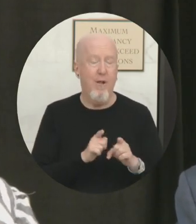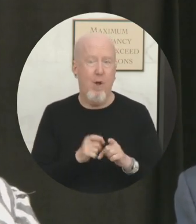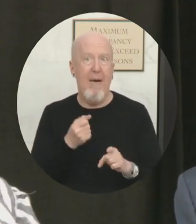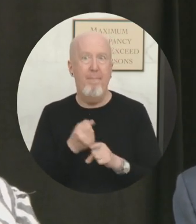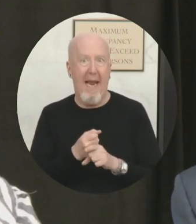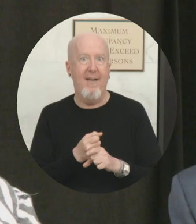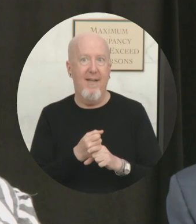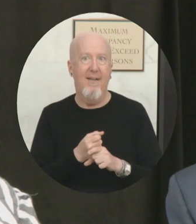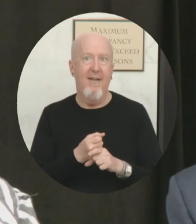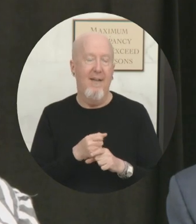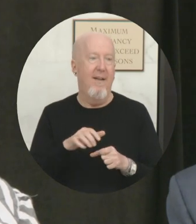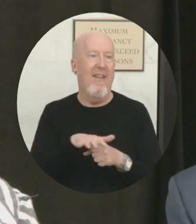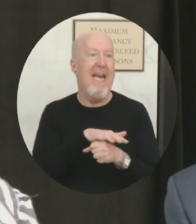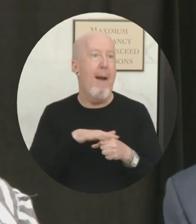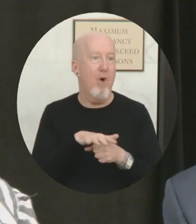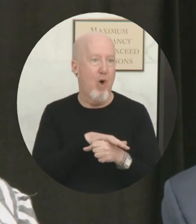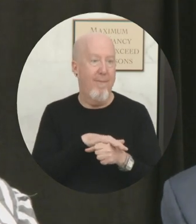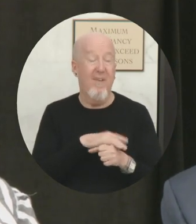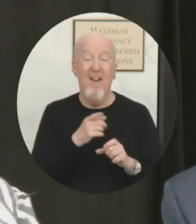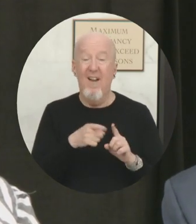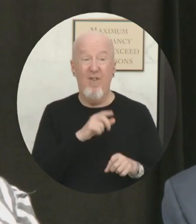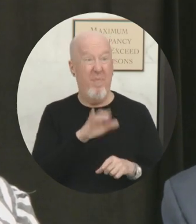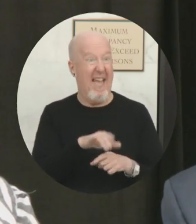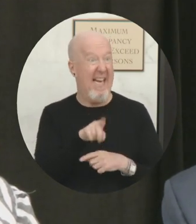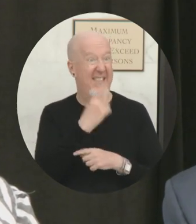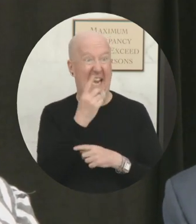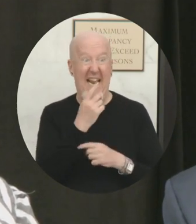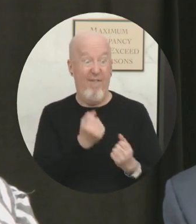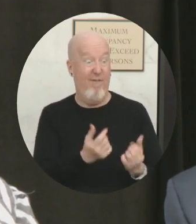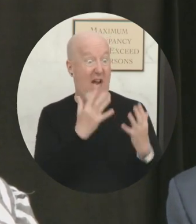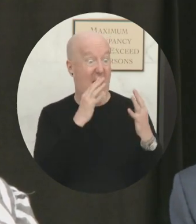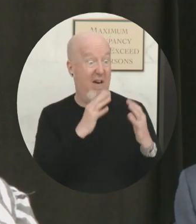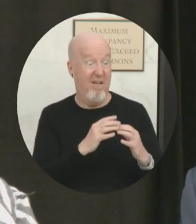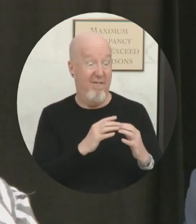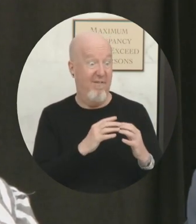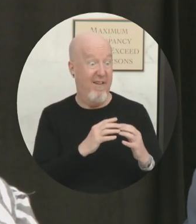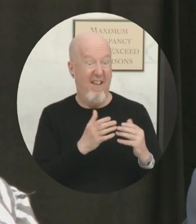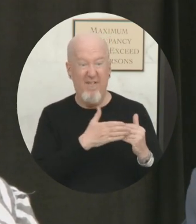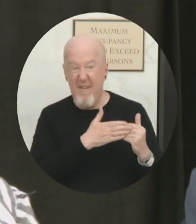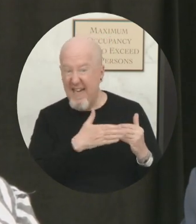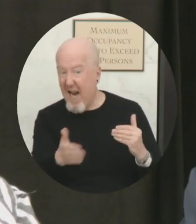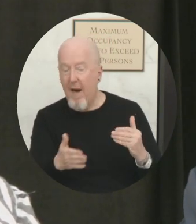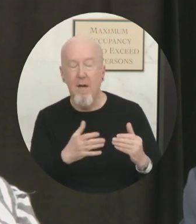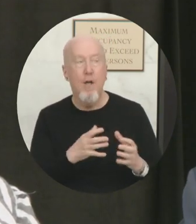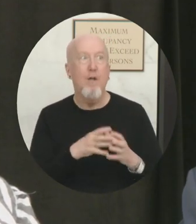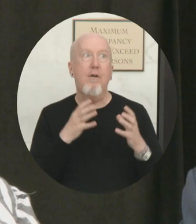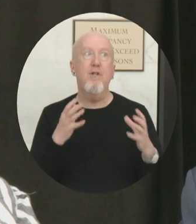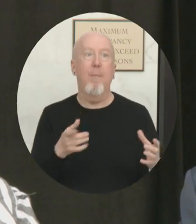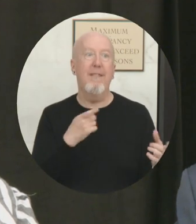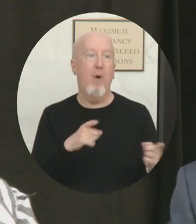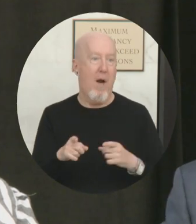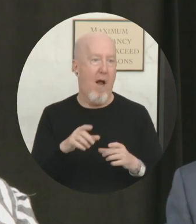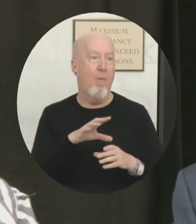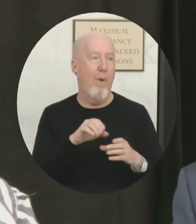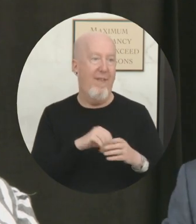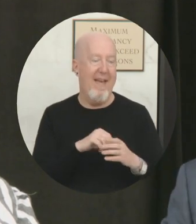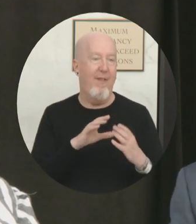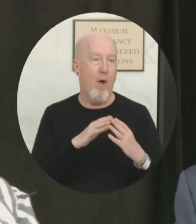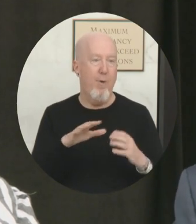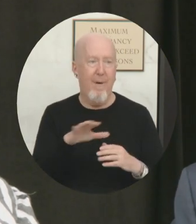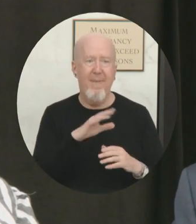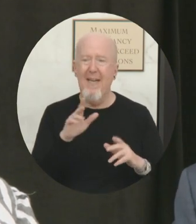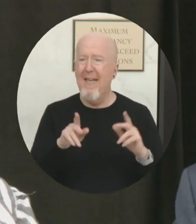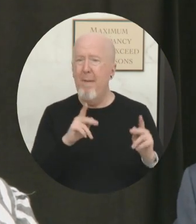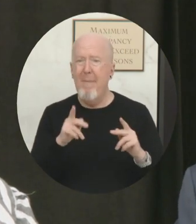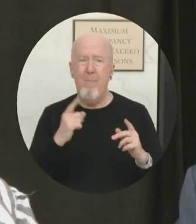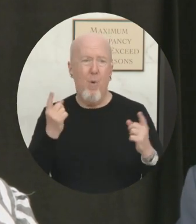general. And, you know, from that day on, it was there was just so much happening in the Fruitvale. And people were coming to us